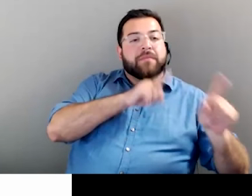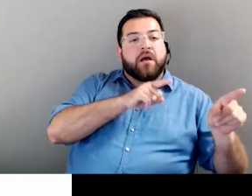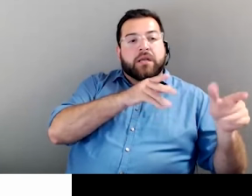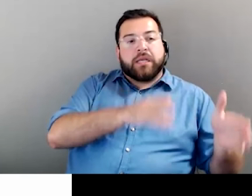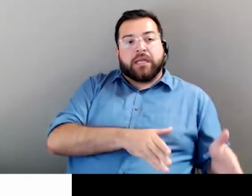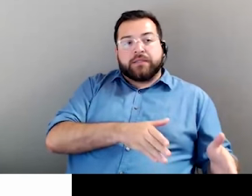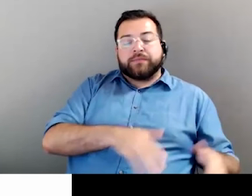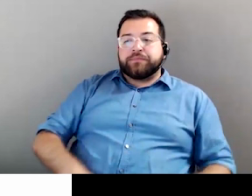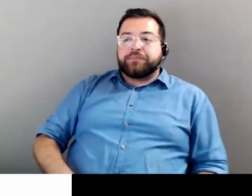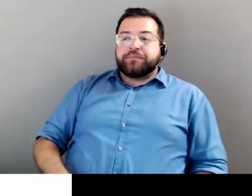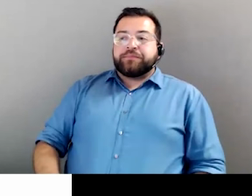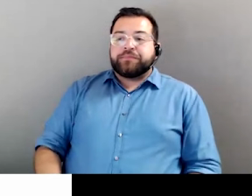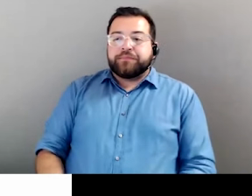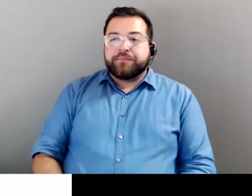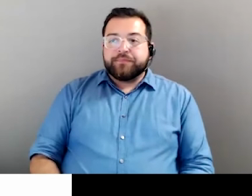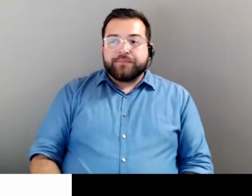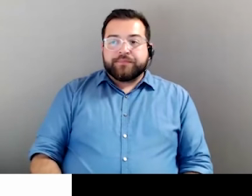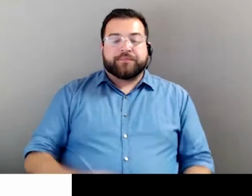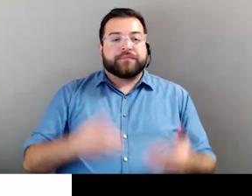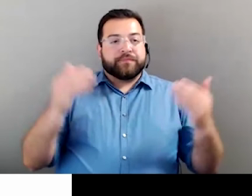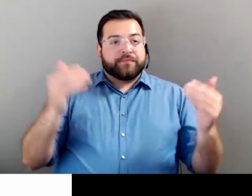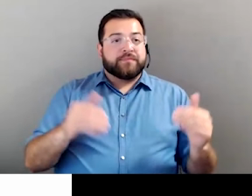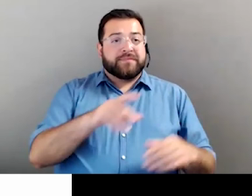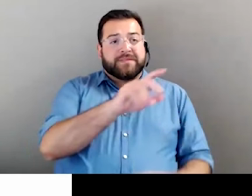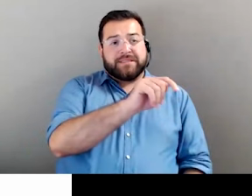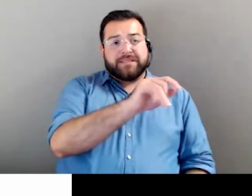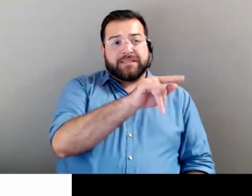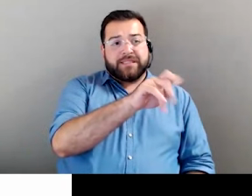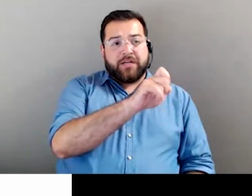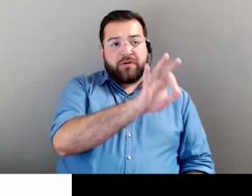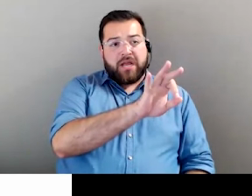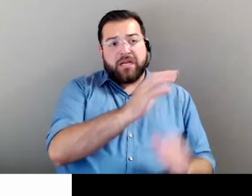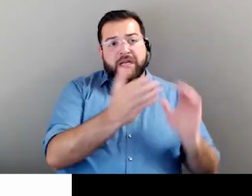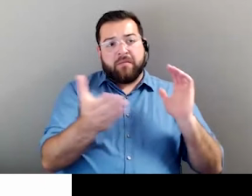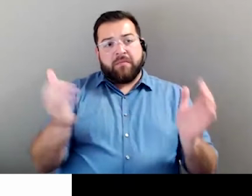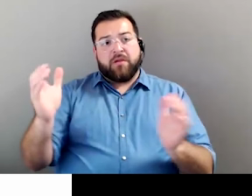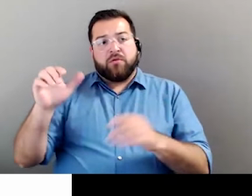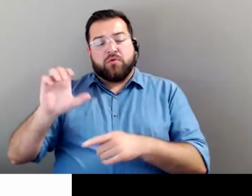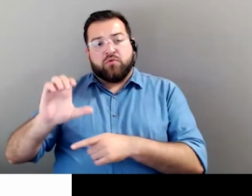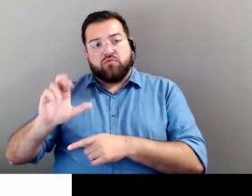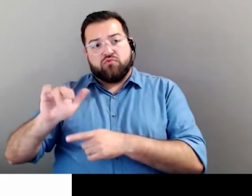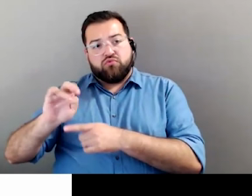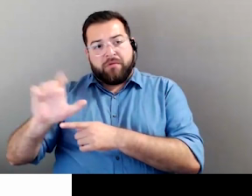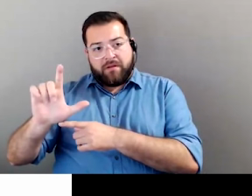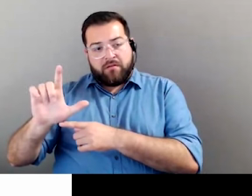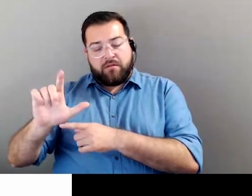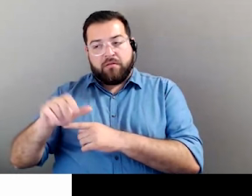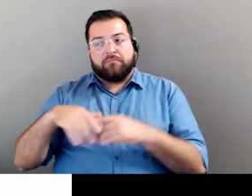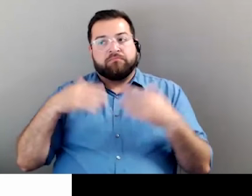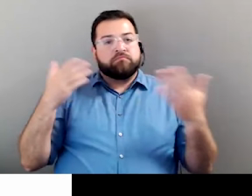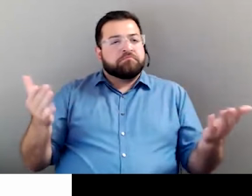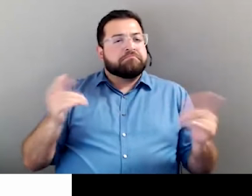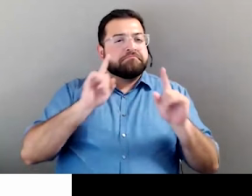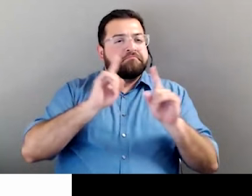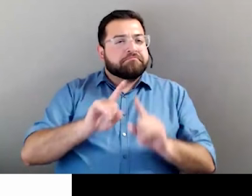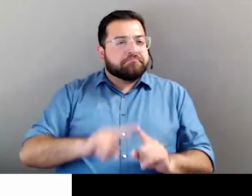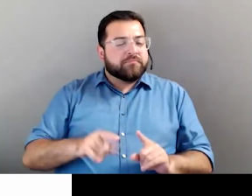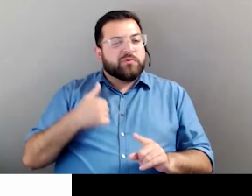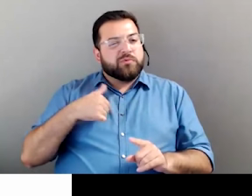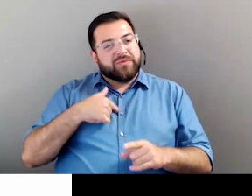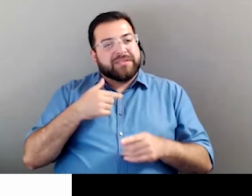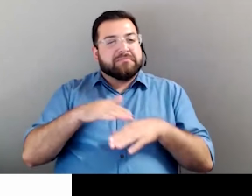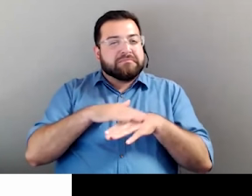So Title IX cases versus criminal cases. So we kind of talked about it briefly, but how they're